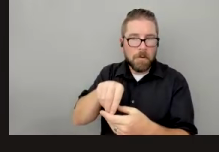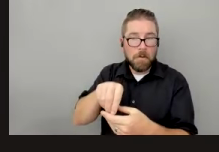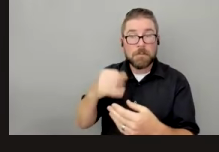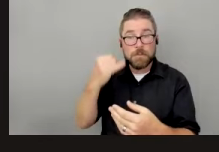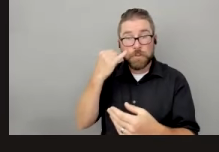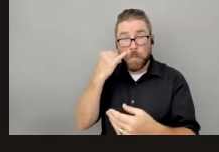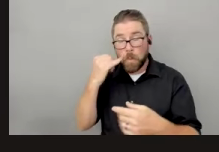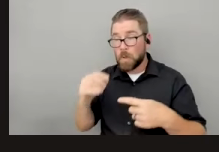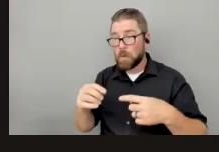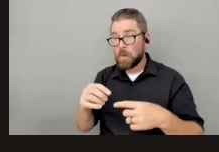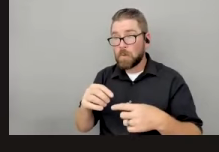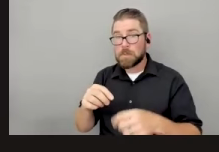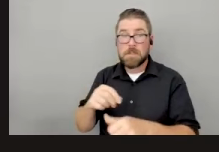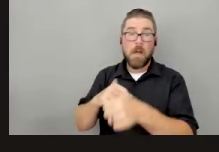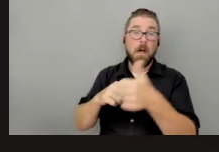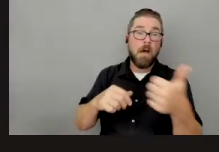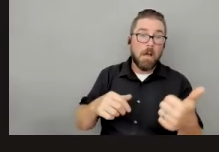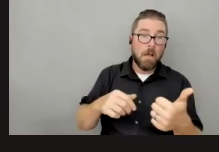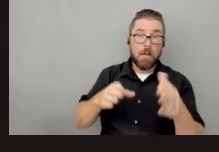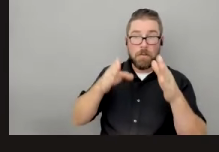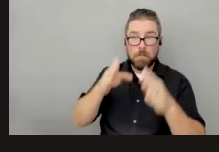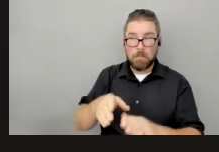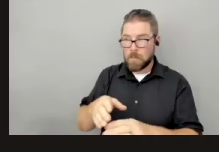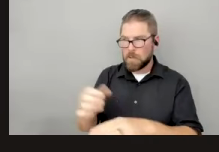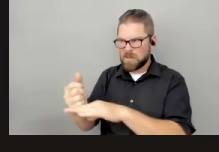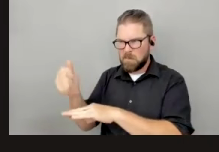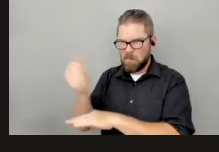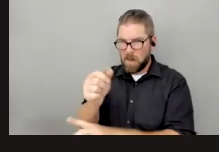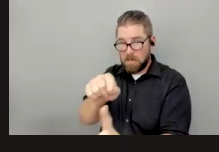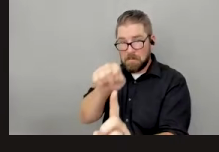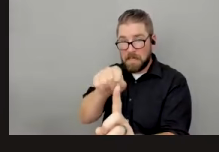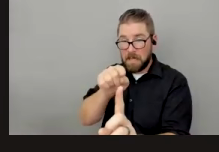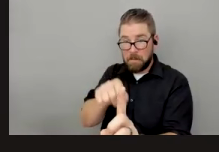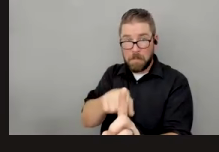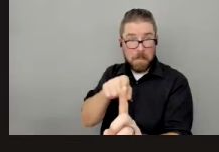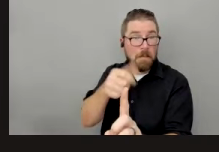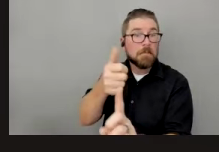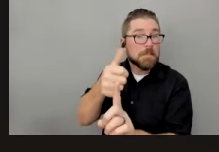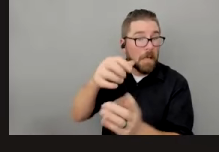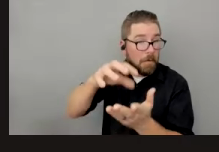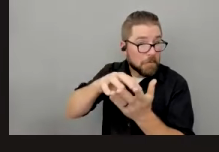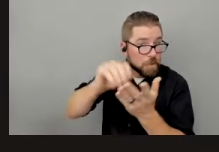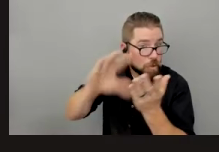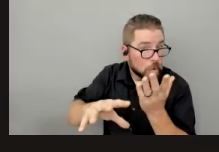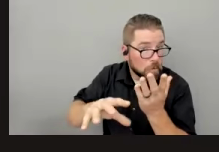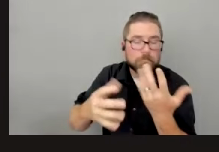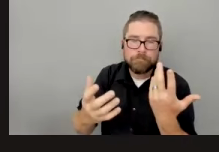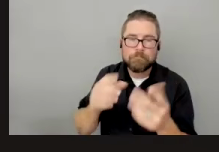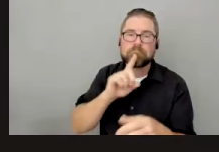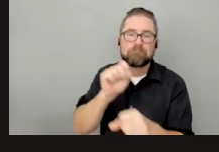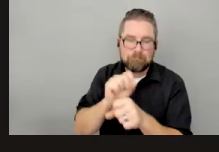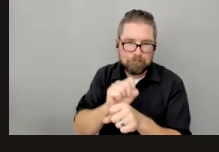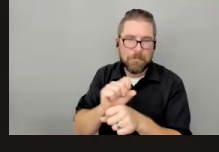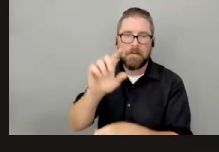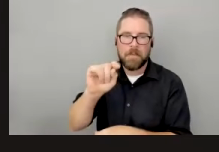the act is a student, then it becomes a Title IX issue for us because they are both